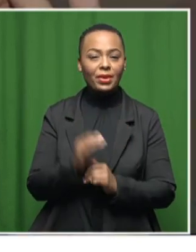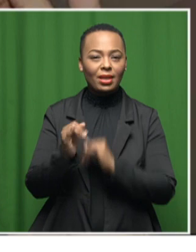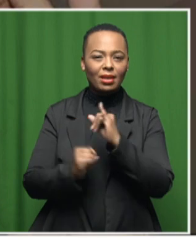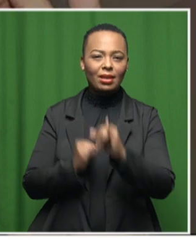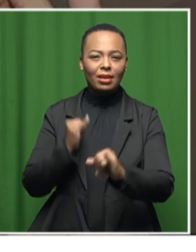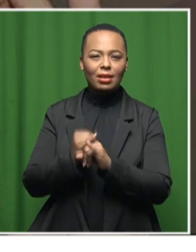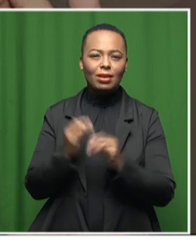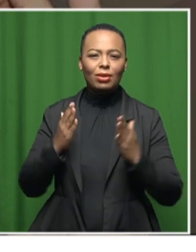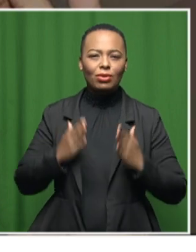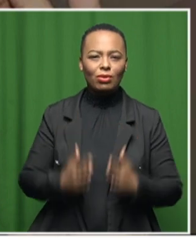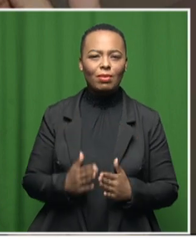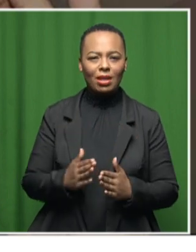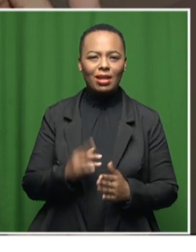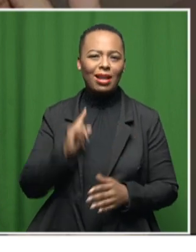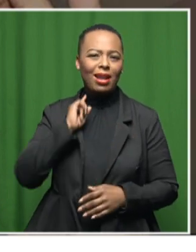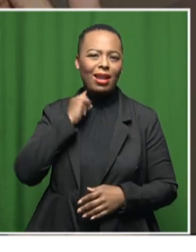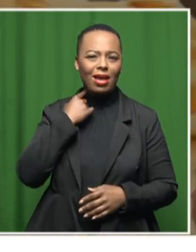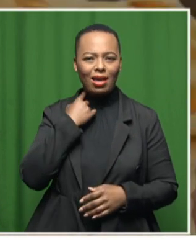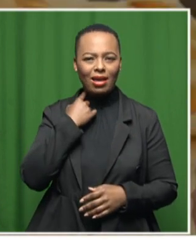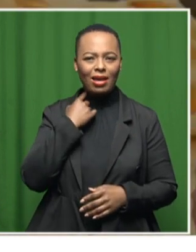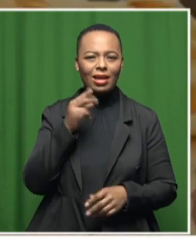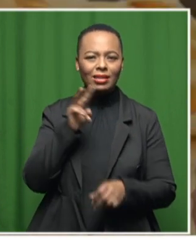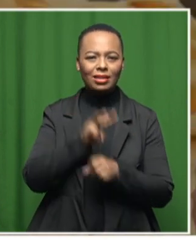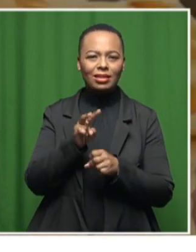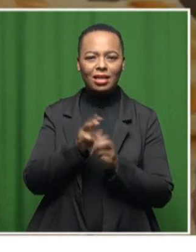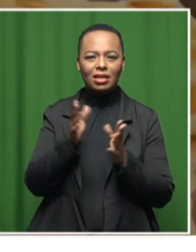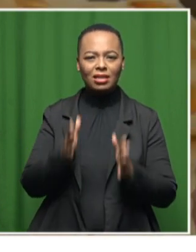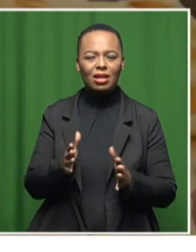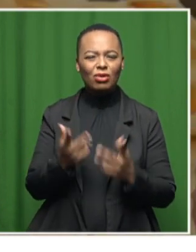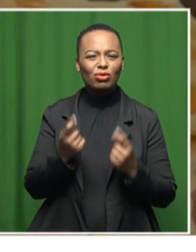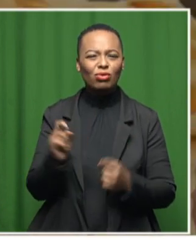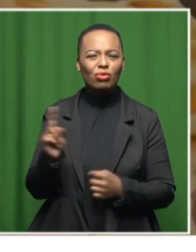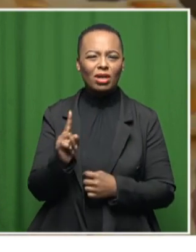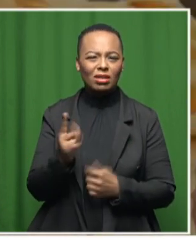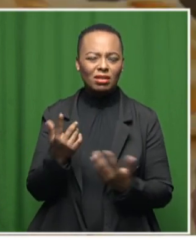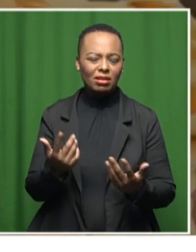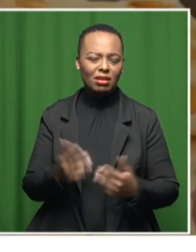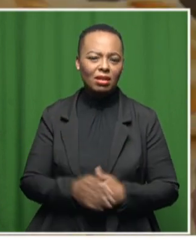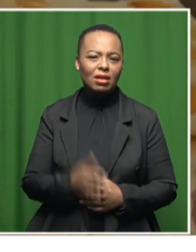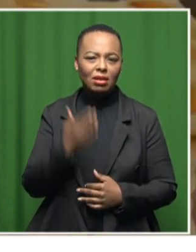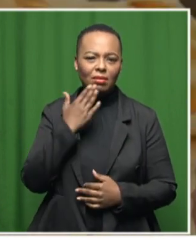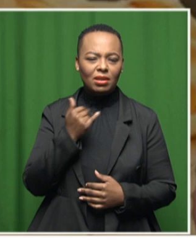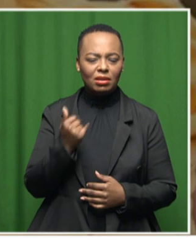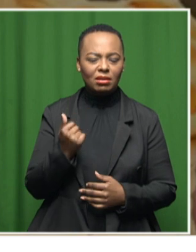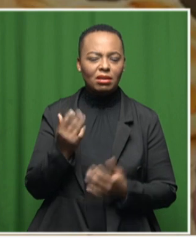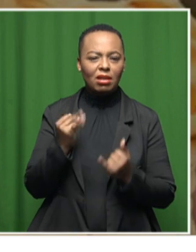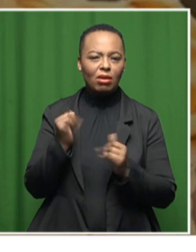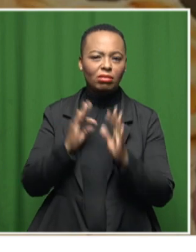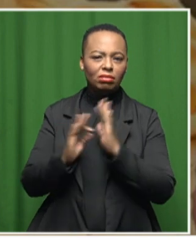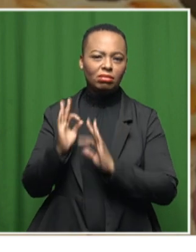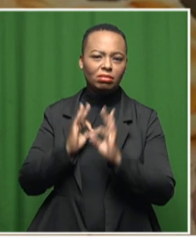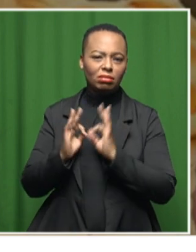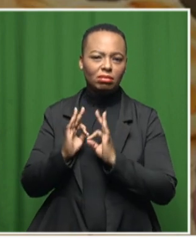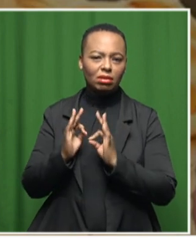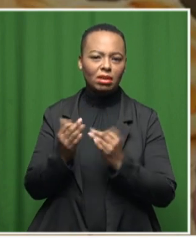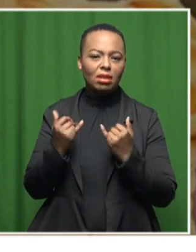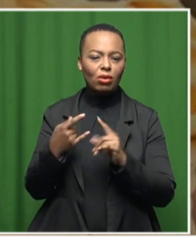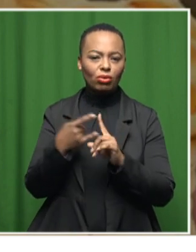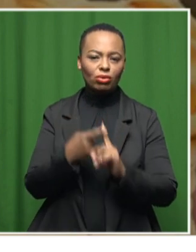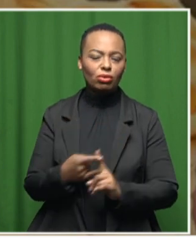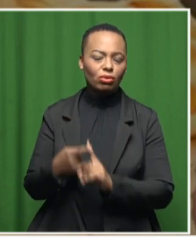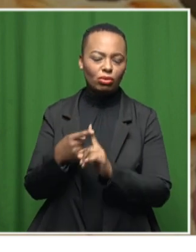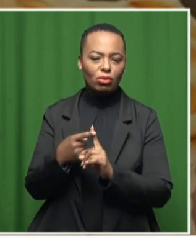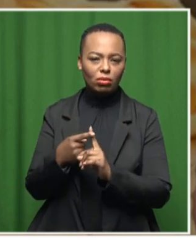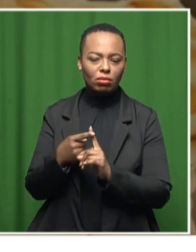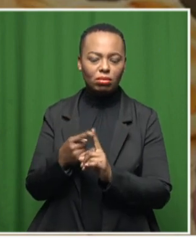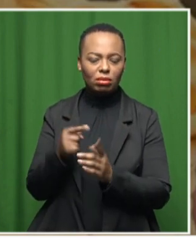lie detector actually do, and why do we need those? Well, for a better explanation, Lizette Volkwyn joins us now via Zoom for